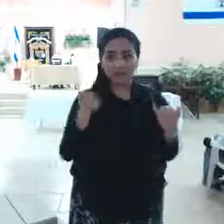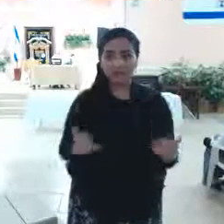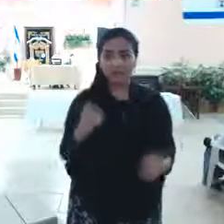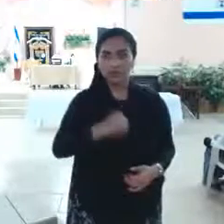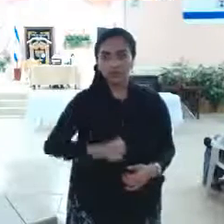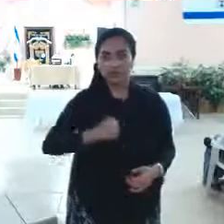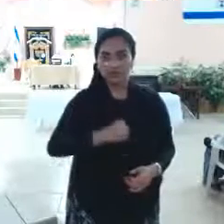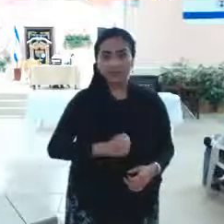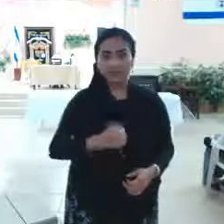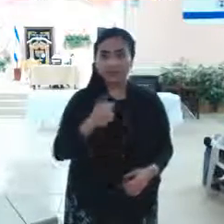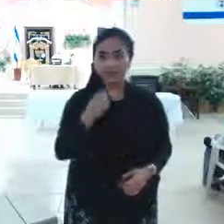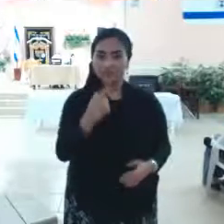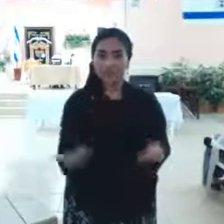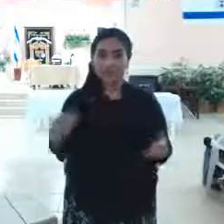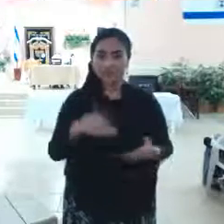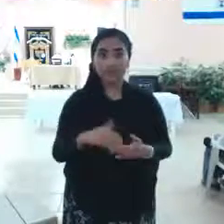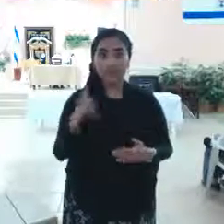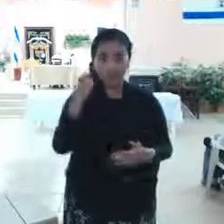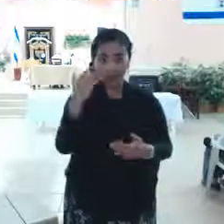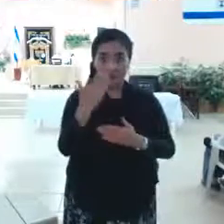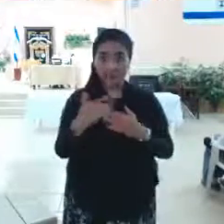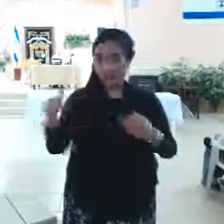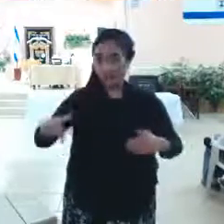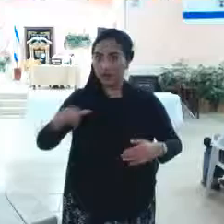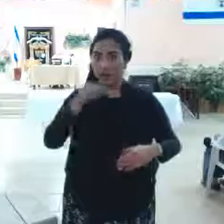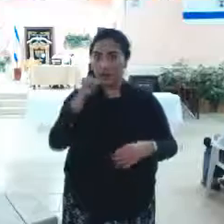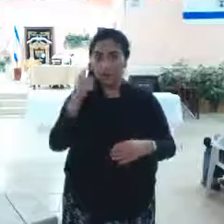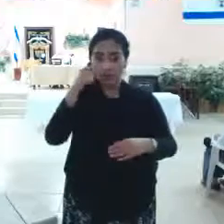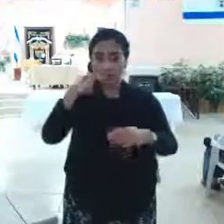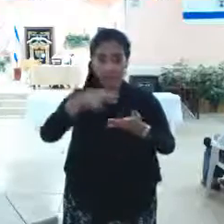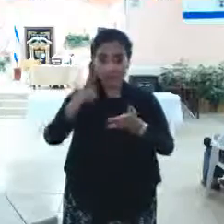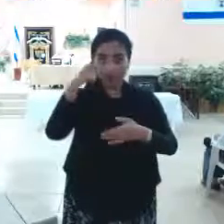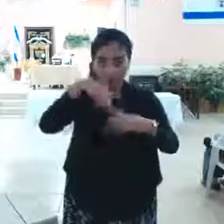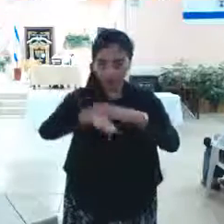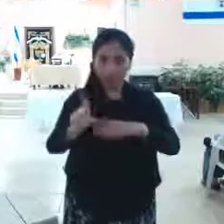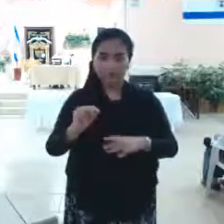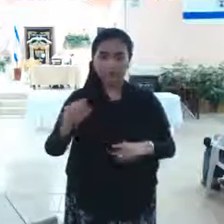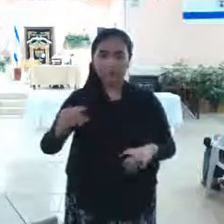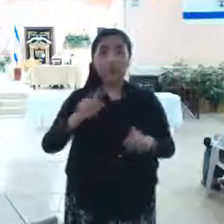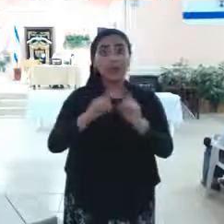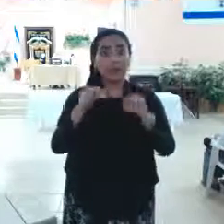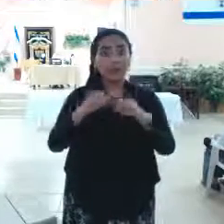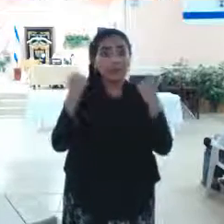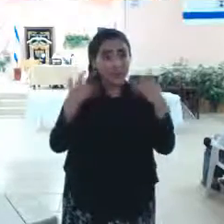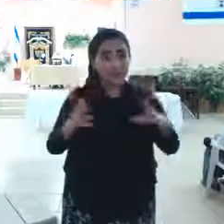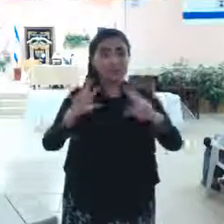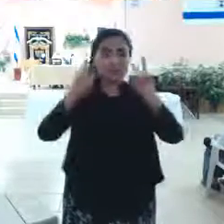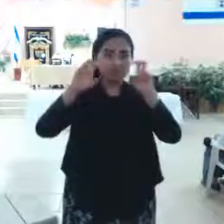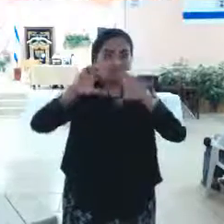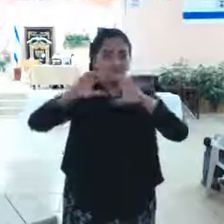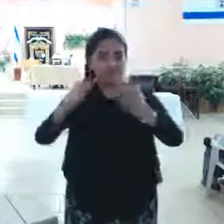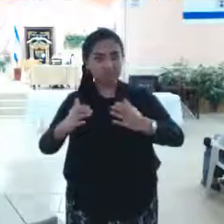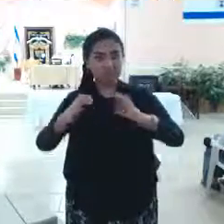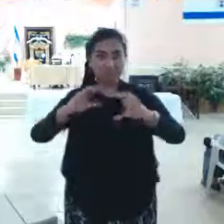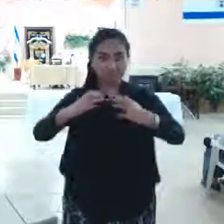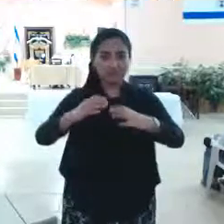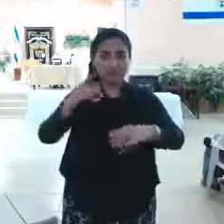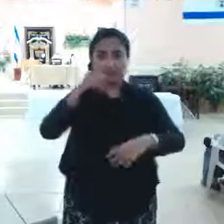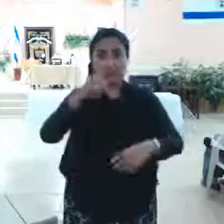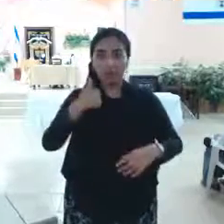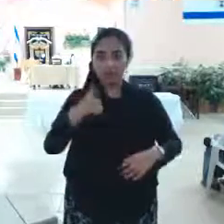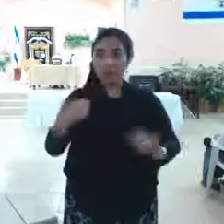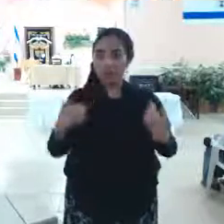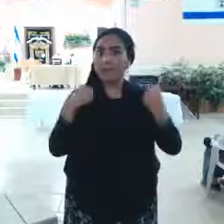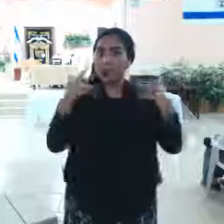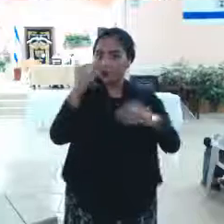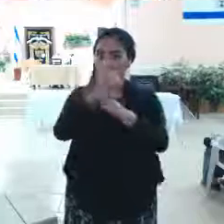because now, forgive the redundancy, they ask for money to celebrate the feast, but here we don't do that. But